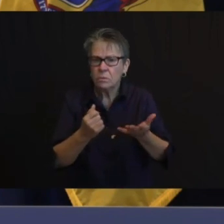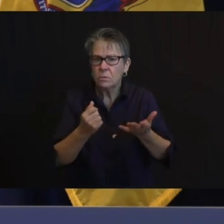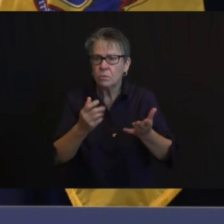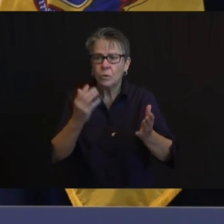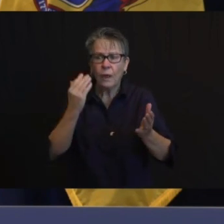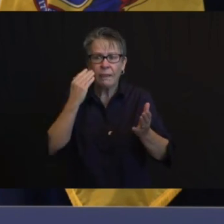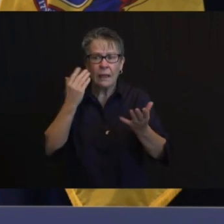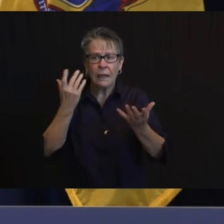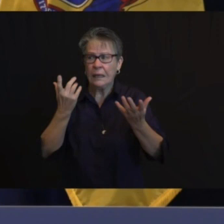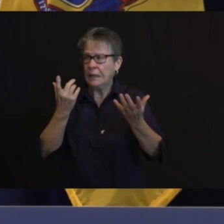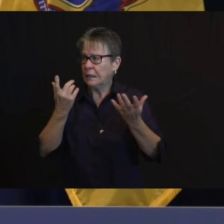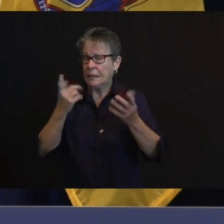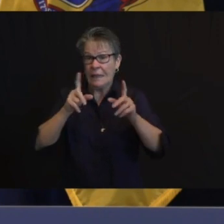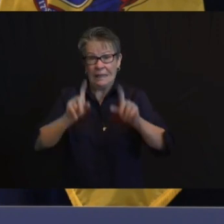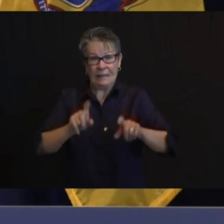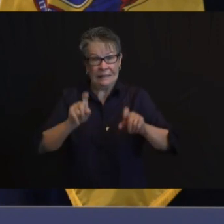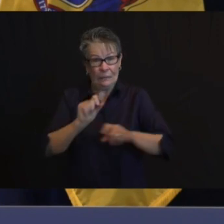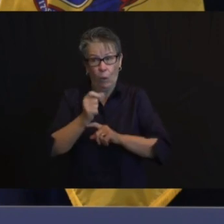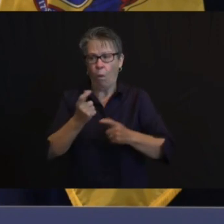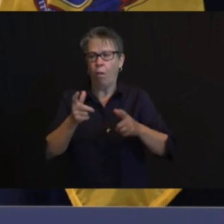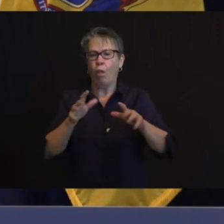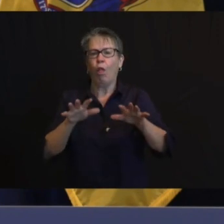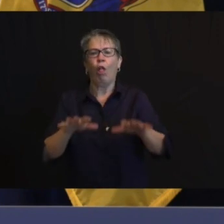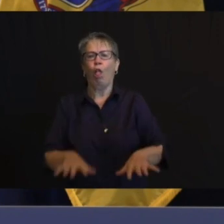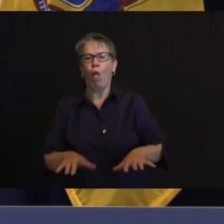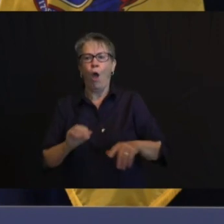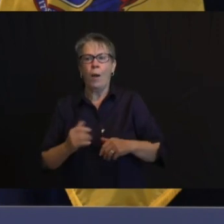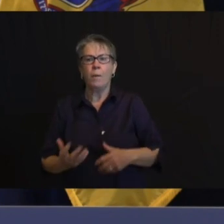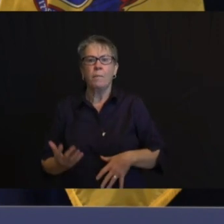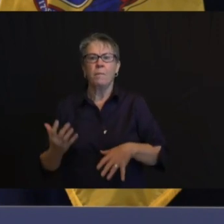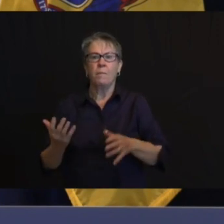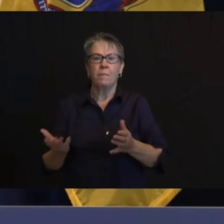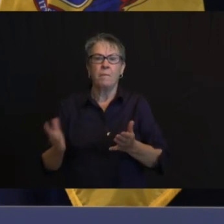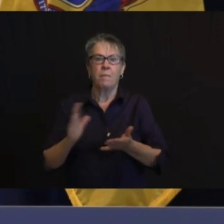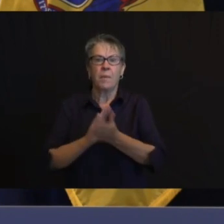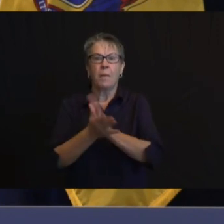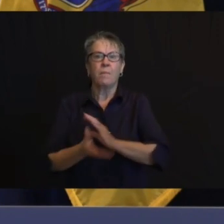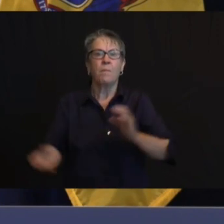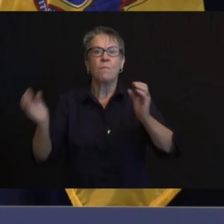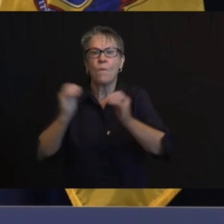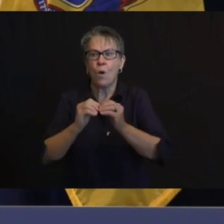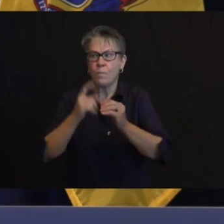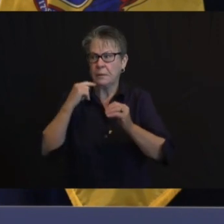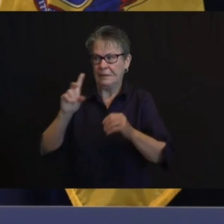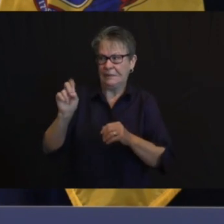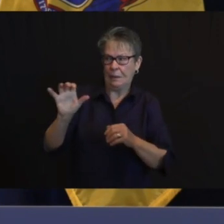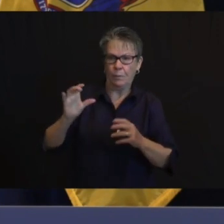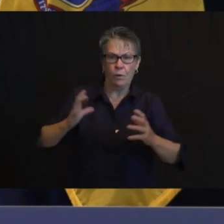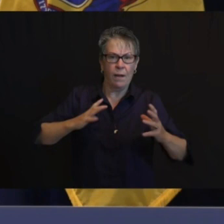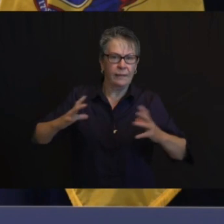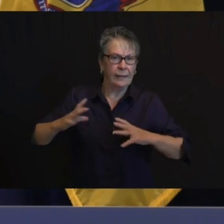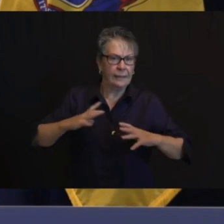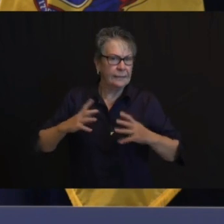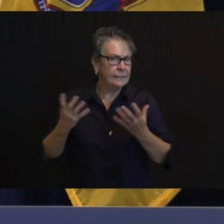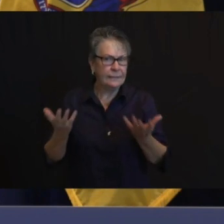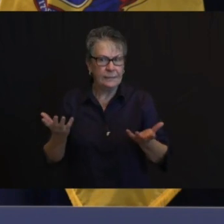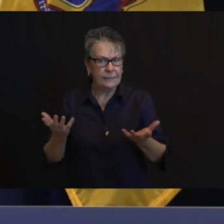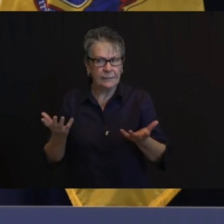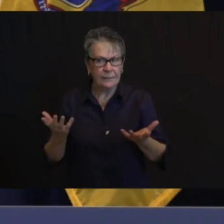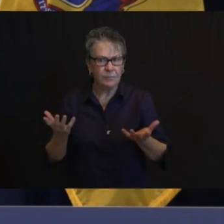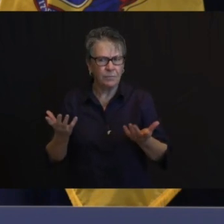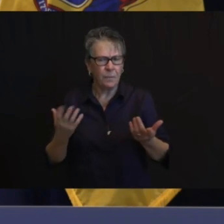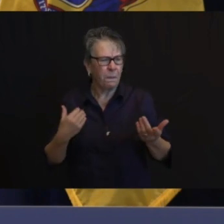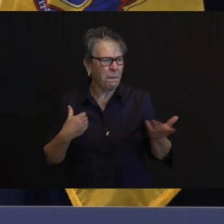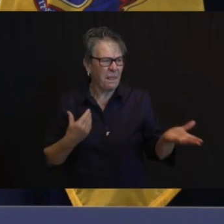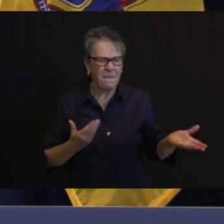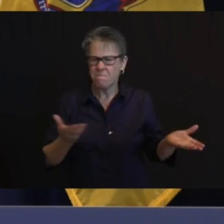more stressed with the December holidays approaching? Thank you. I'll do the second first, Judy. I think it could